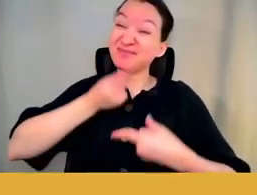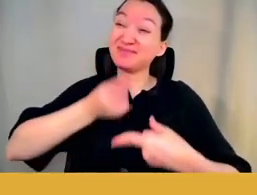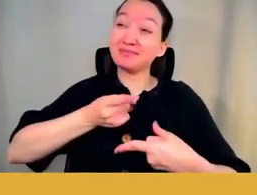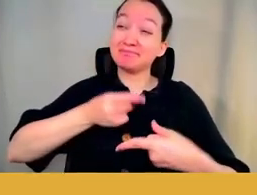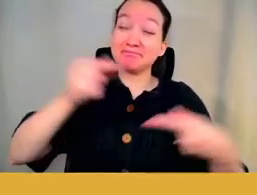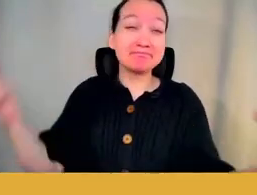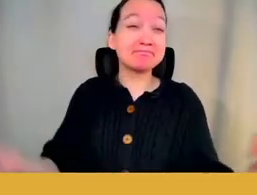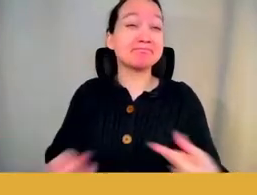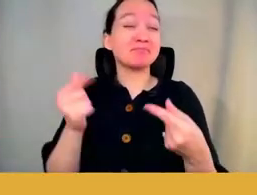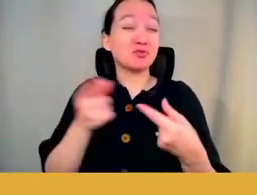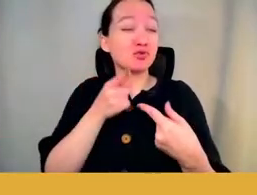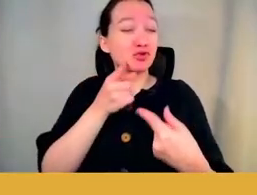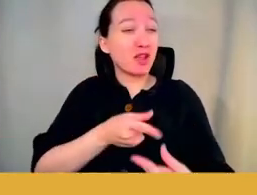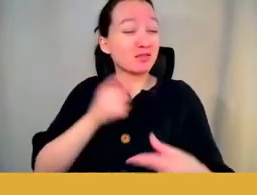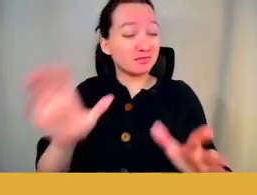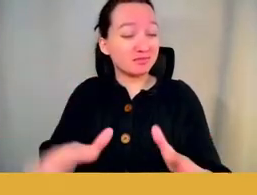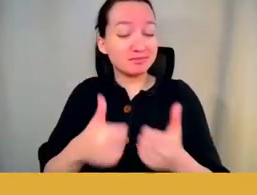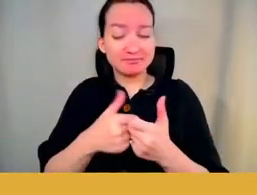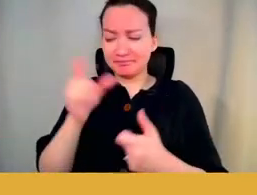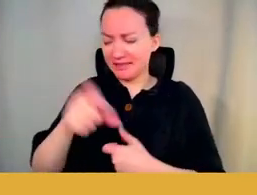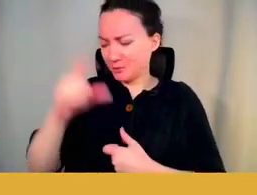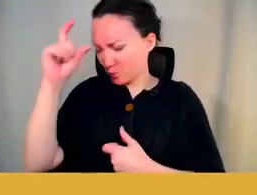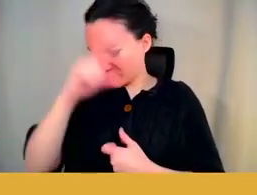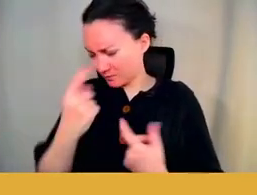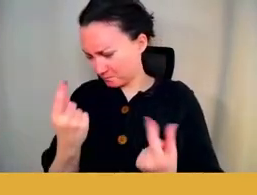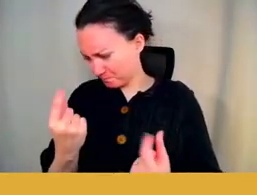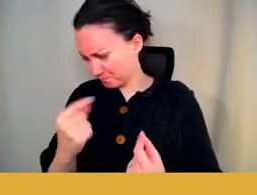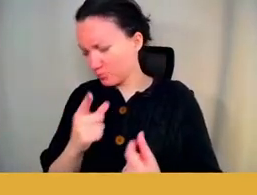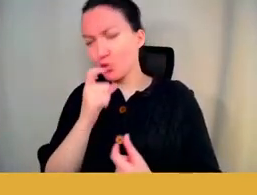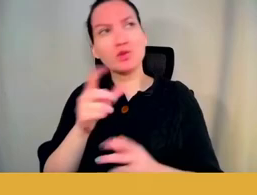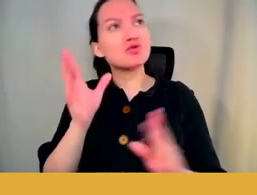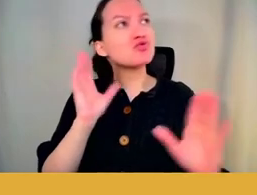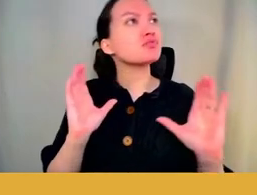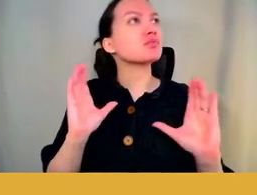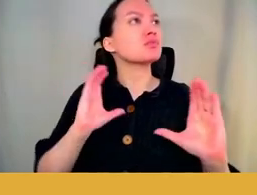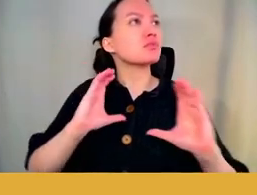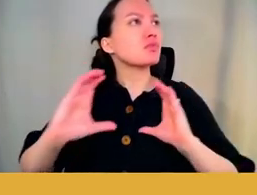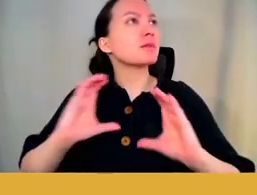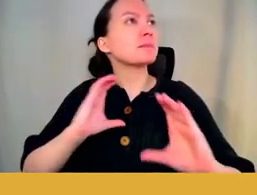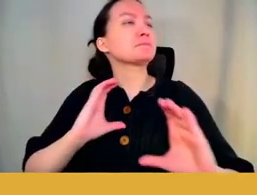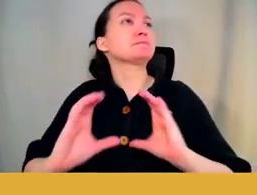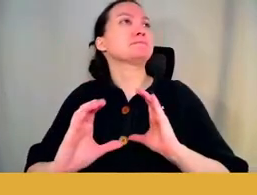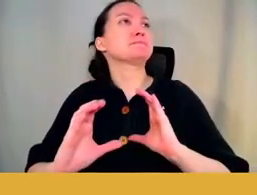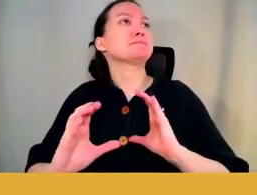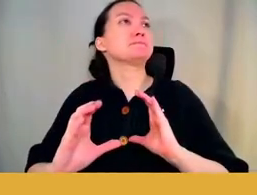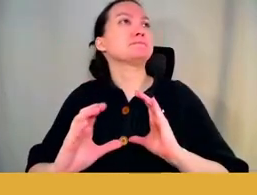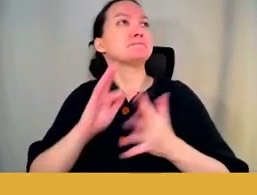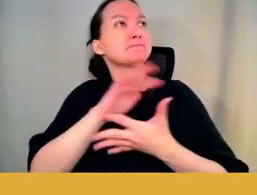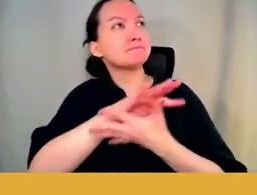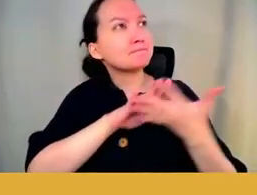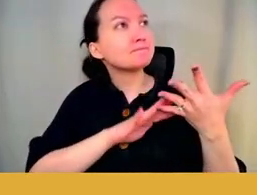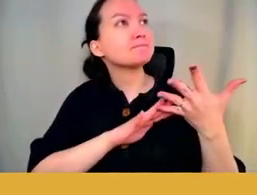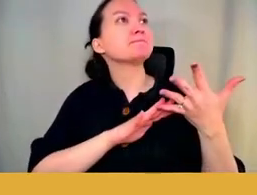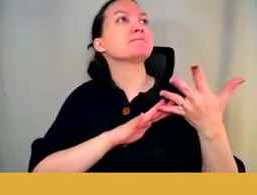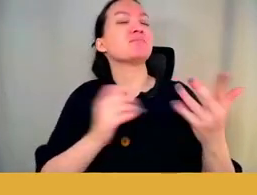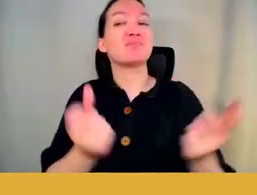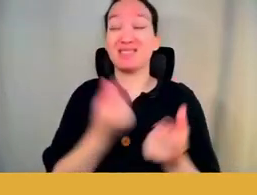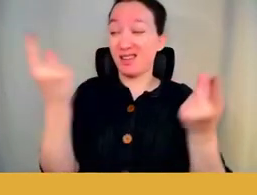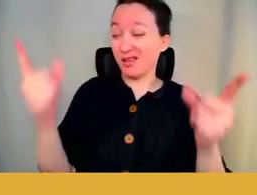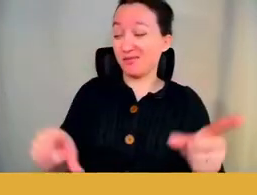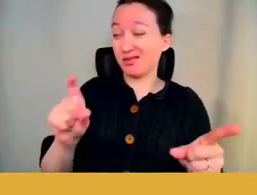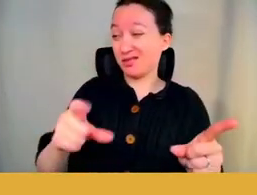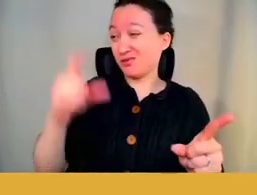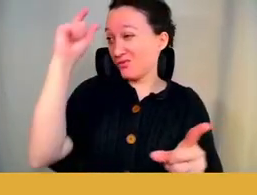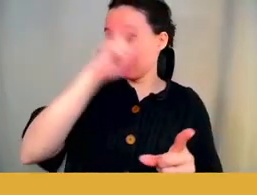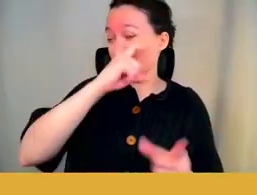challenging thing. We need wisdom on what to do and who to talk to and God, all these things that are happening. God, we need wisdom, so